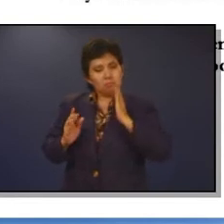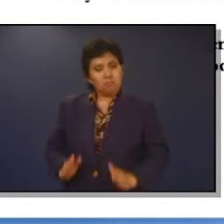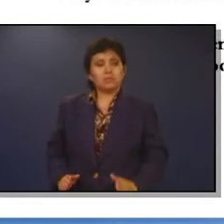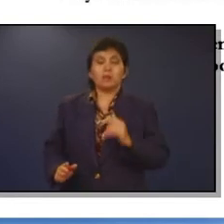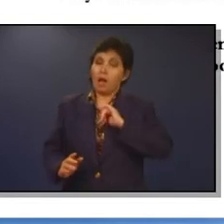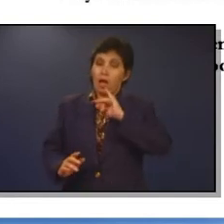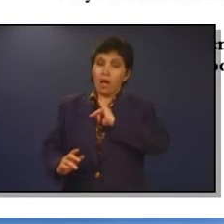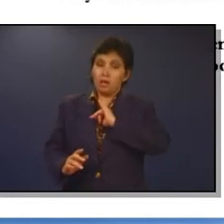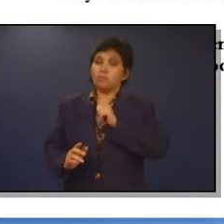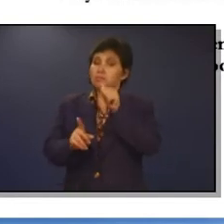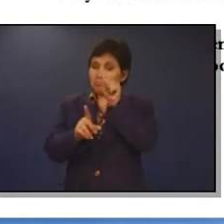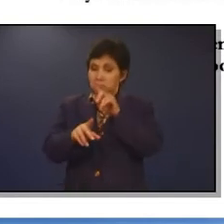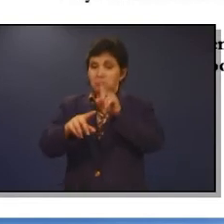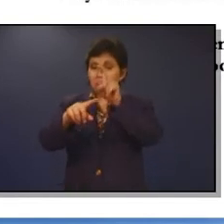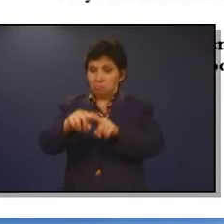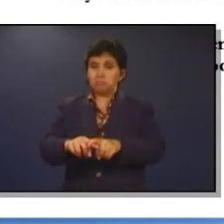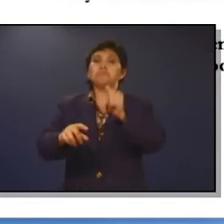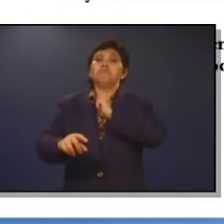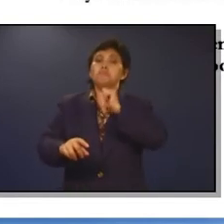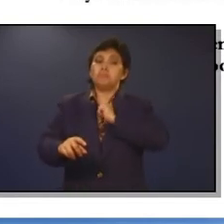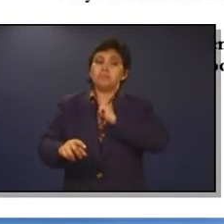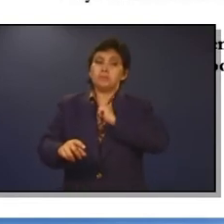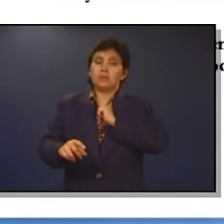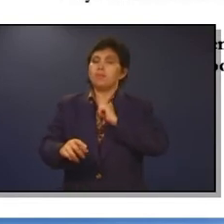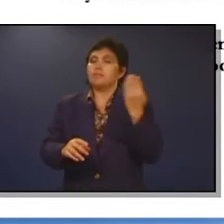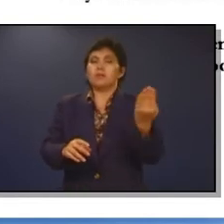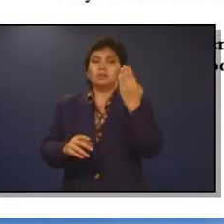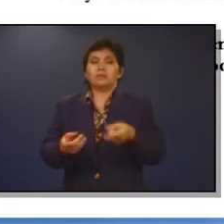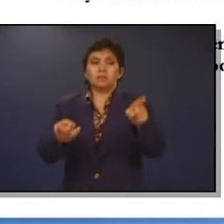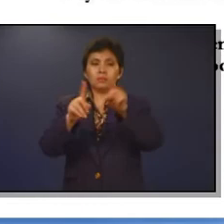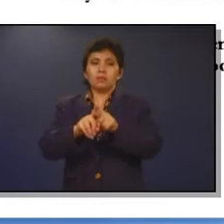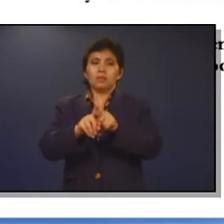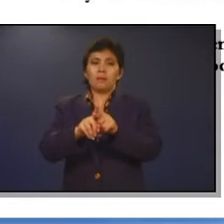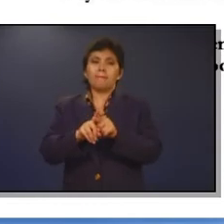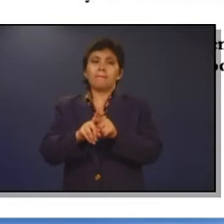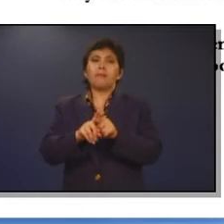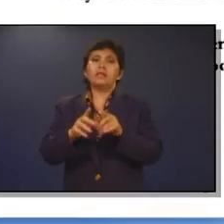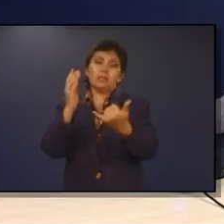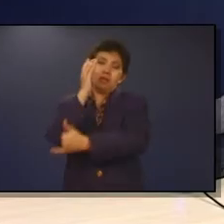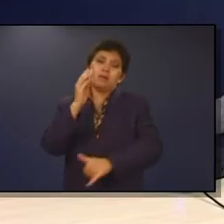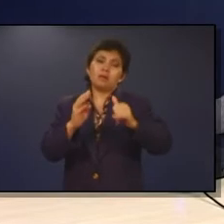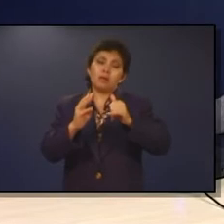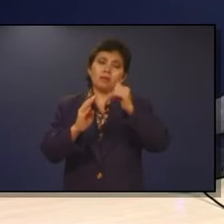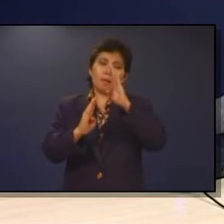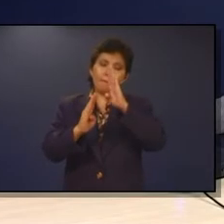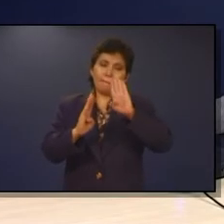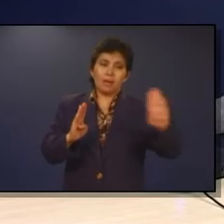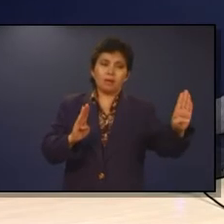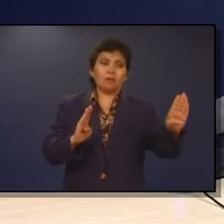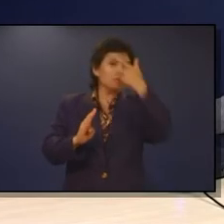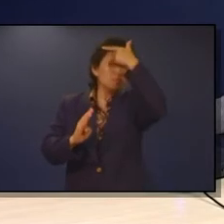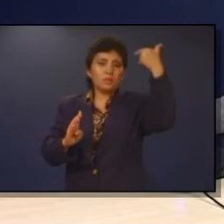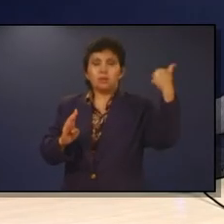self meaning I am independent myself. Now, this one mostly happened in the Western culture, whereby